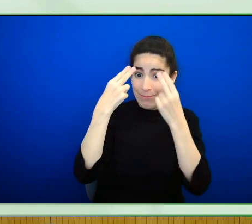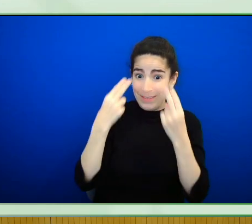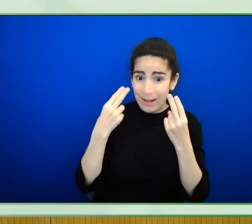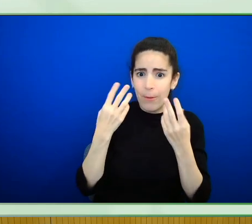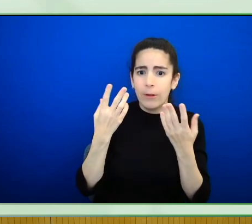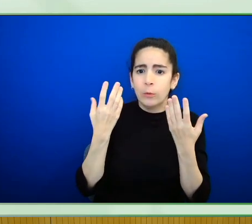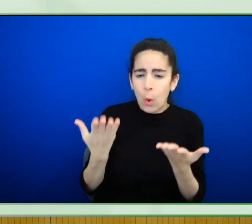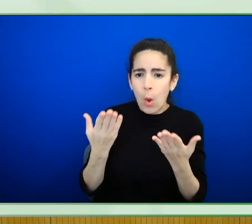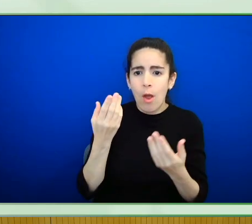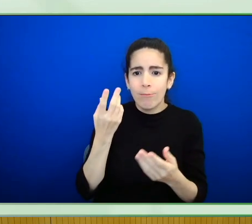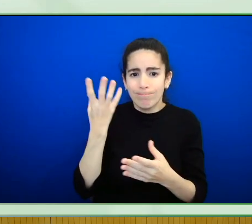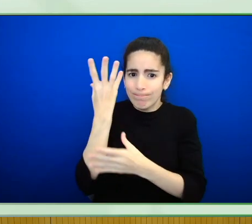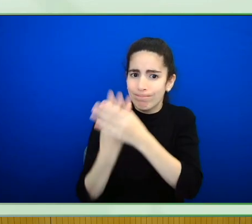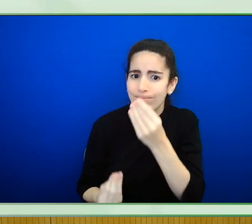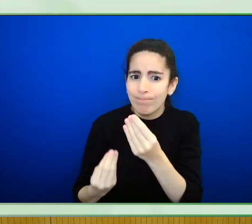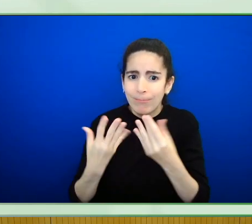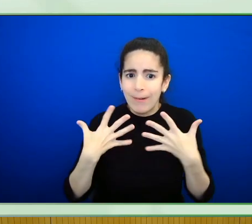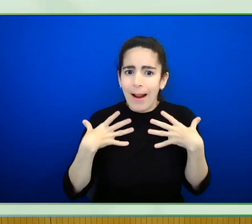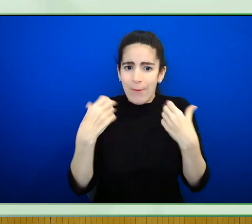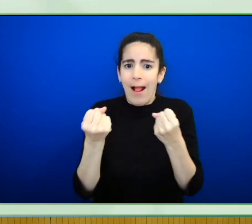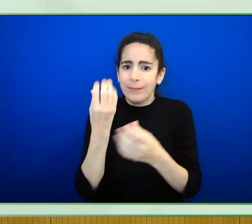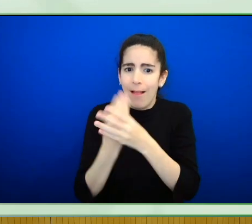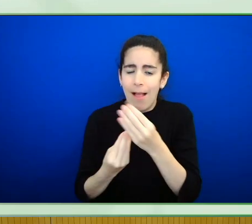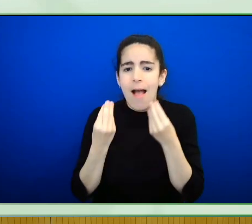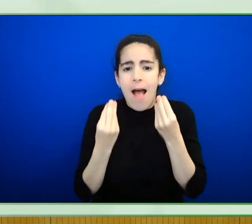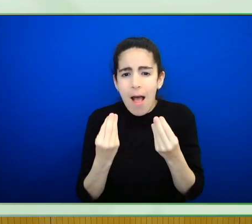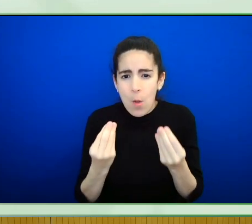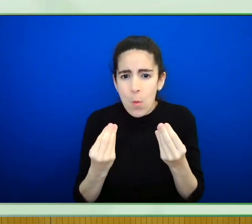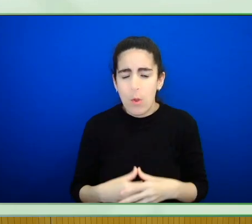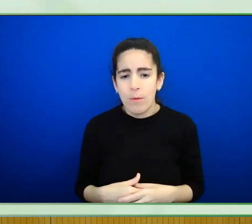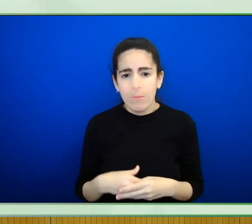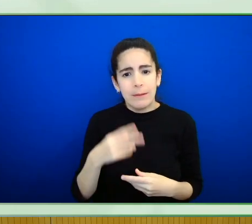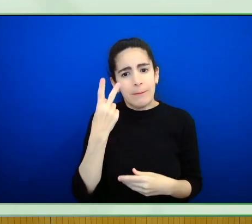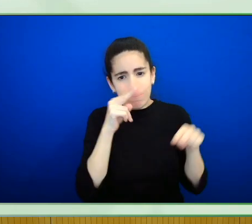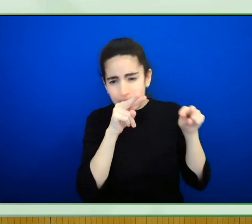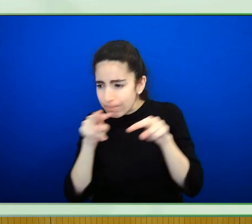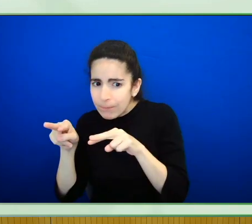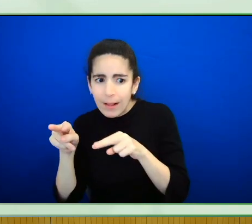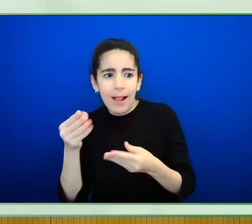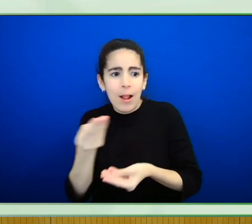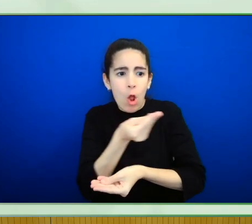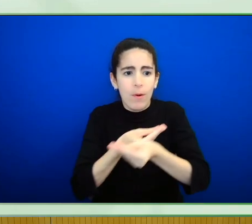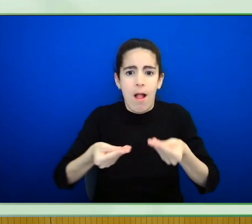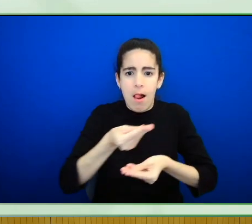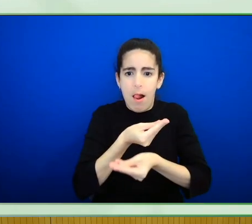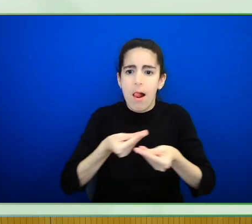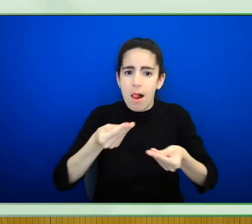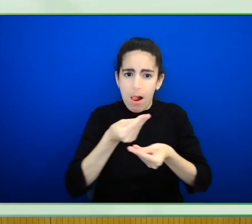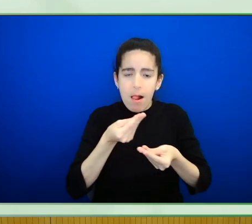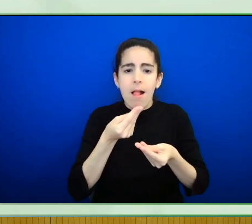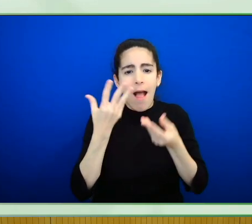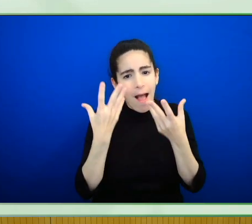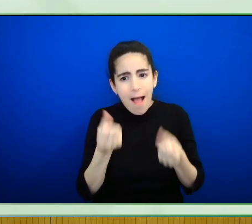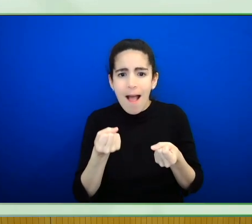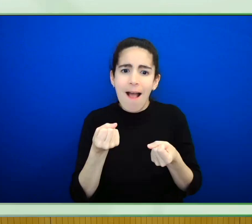we talk about on economical basis, we have a financial burden of rupees 2 billion